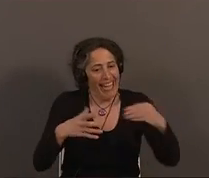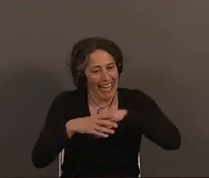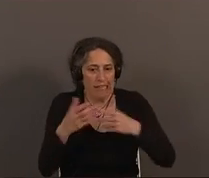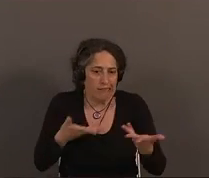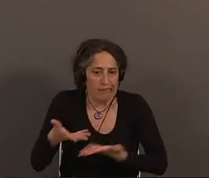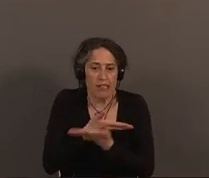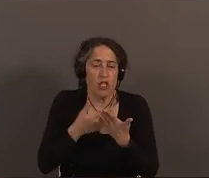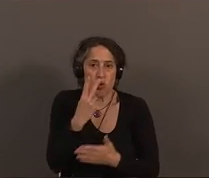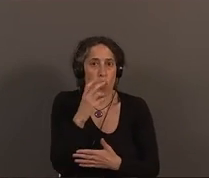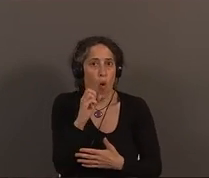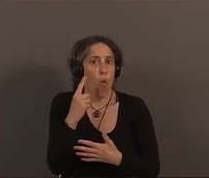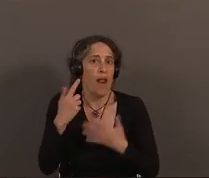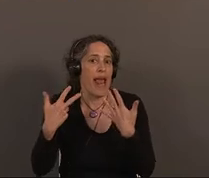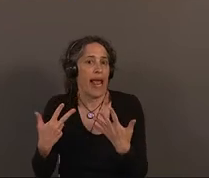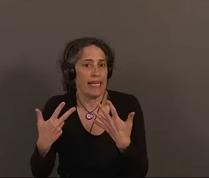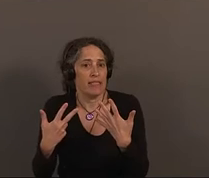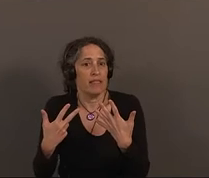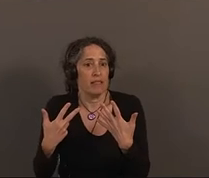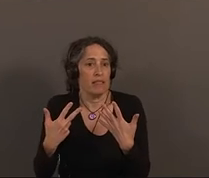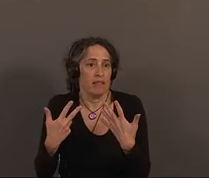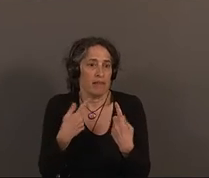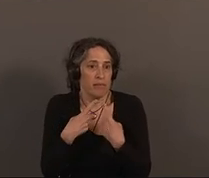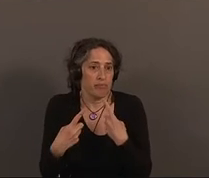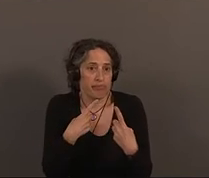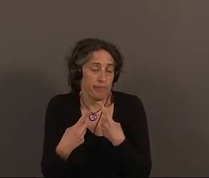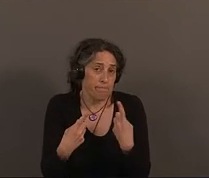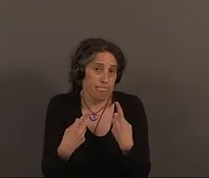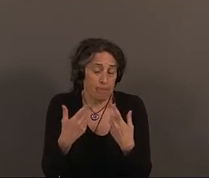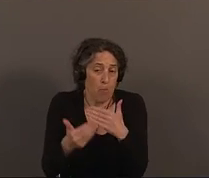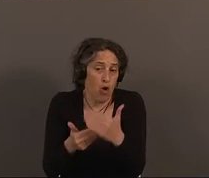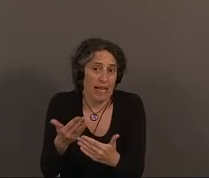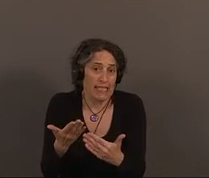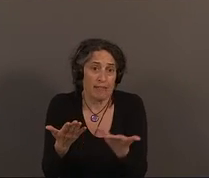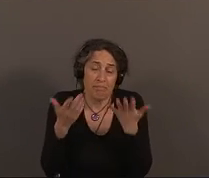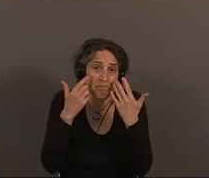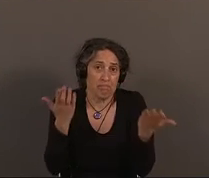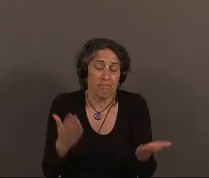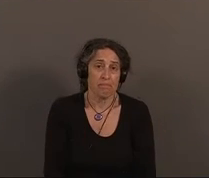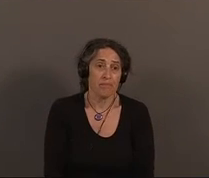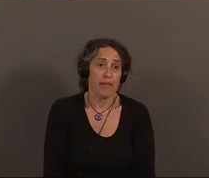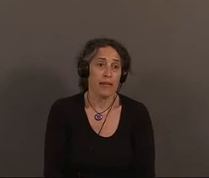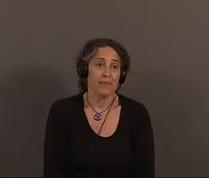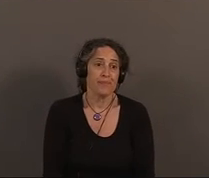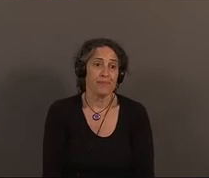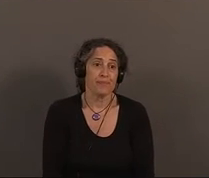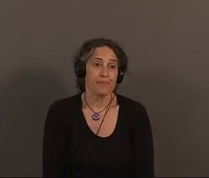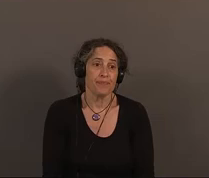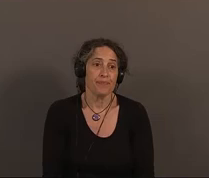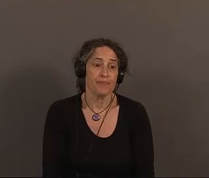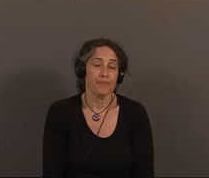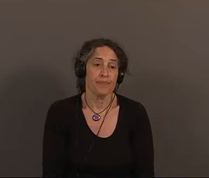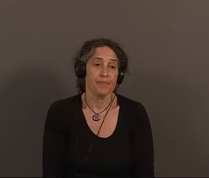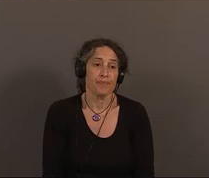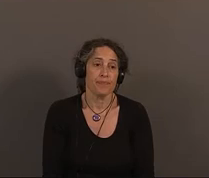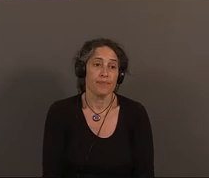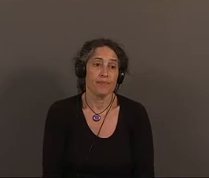you wanted to react. You didn't. Yes, well, you do. Yes, go ahead. Let me just say that today, the 15th of June, is a good